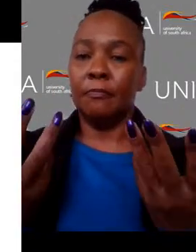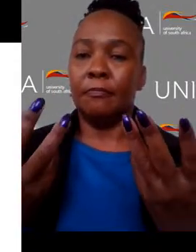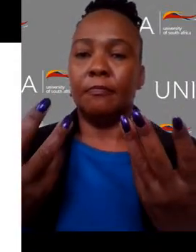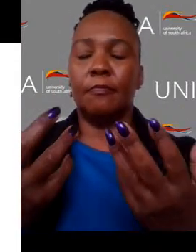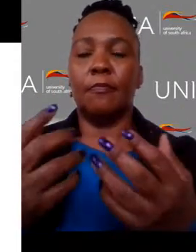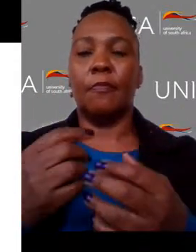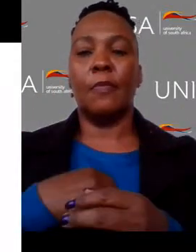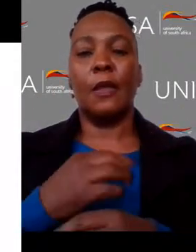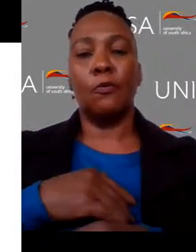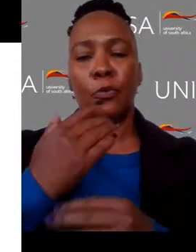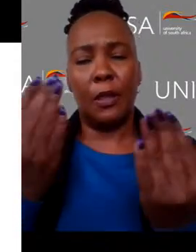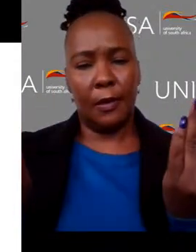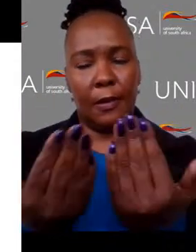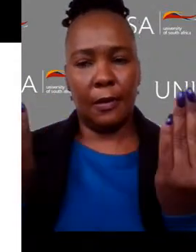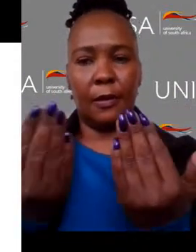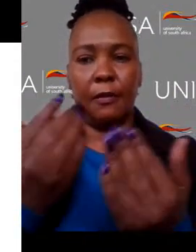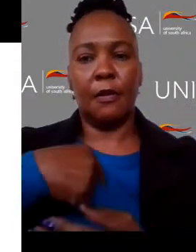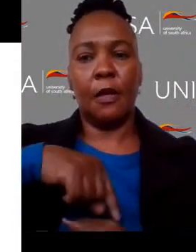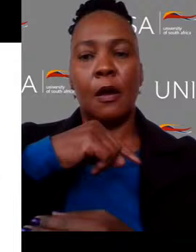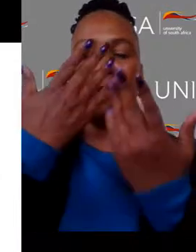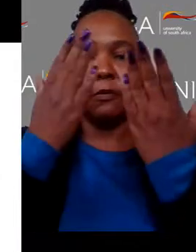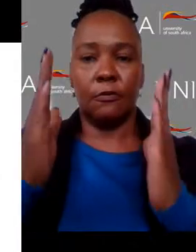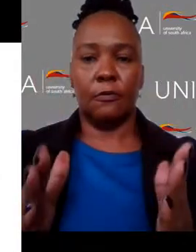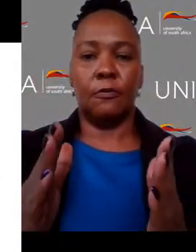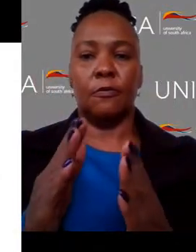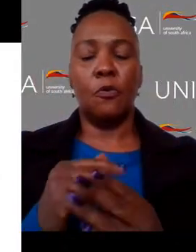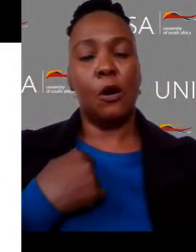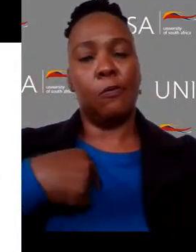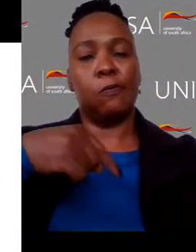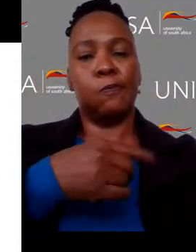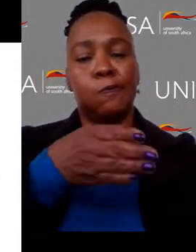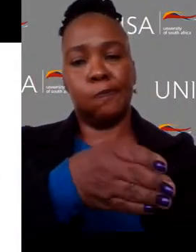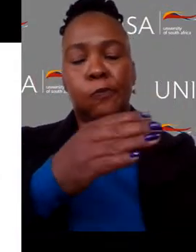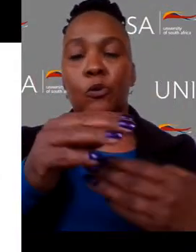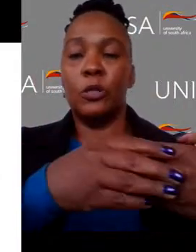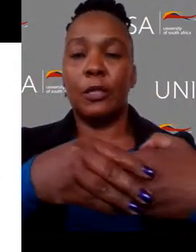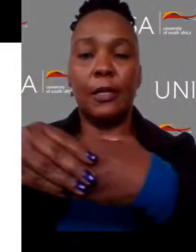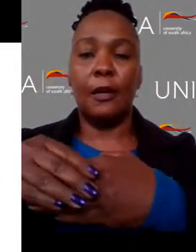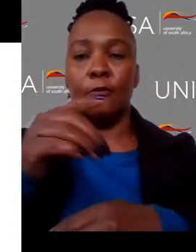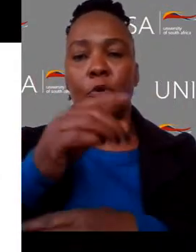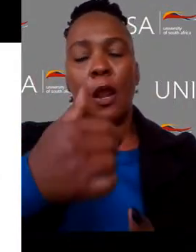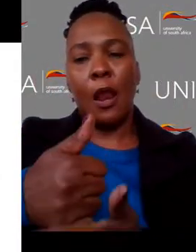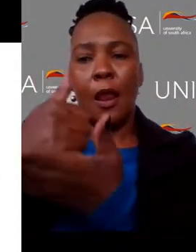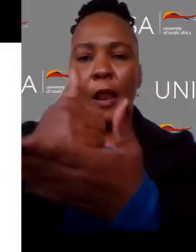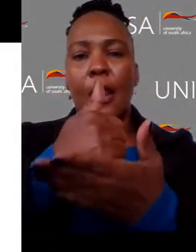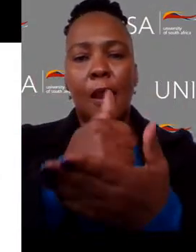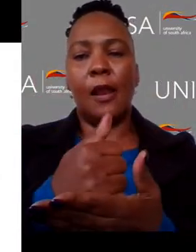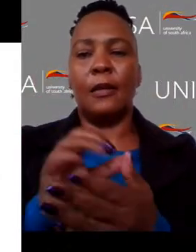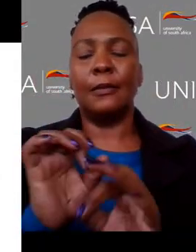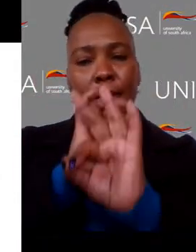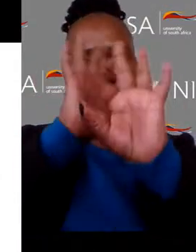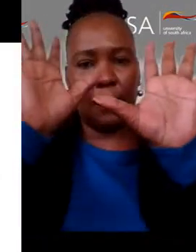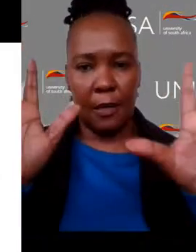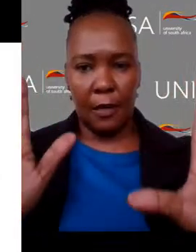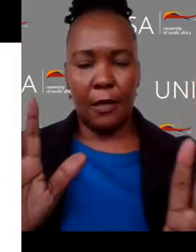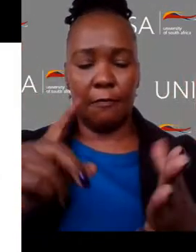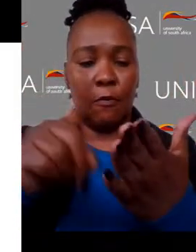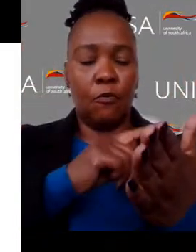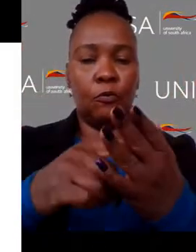We really care for our students. We are here to guide you and to help you steer clear of dishonest